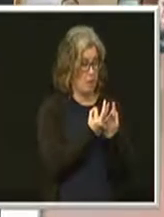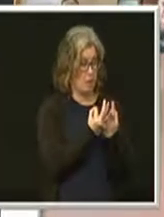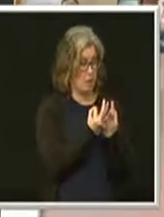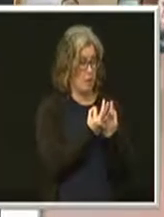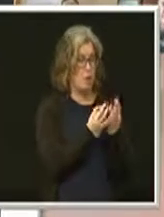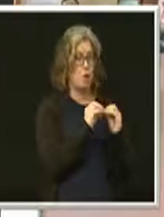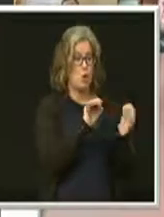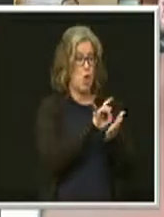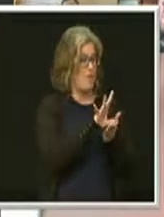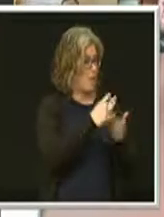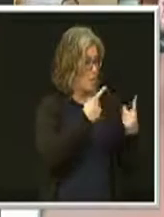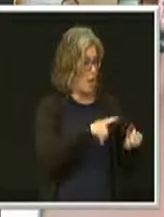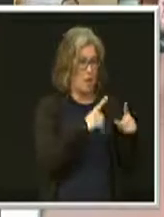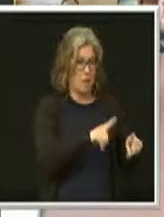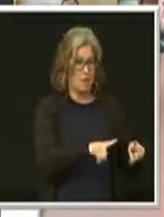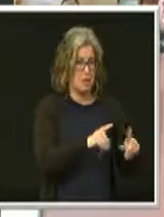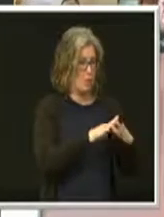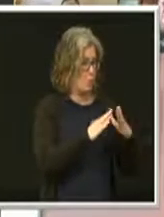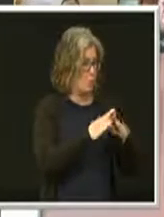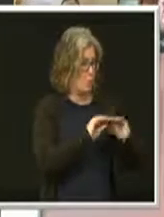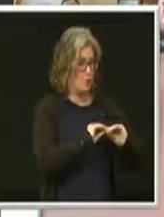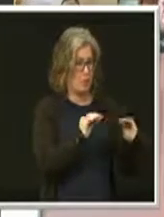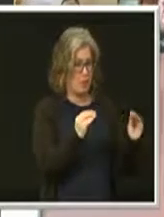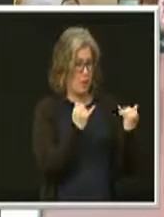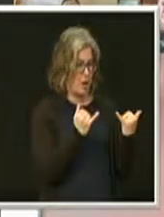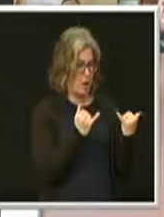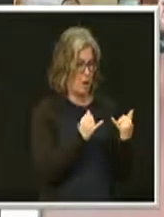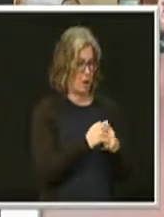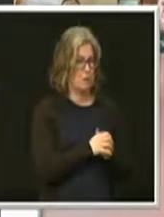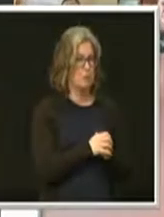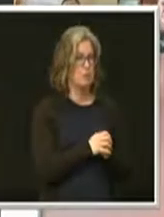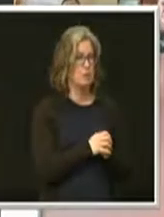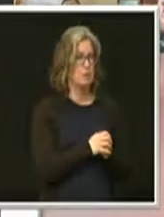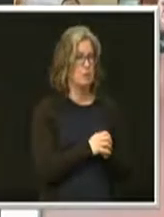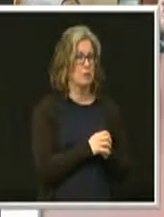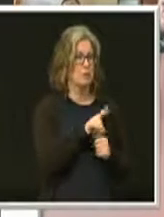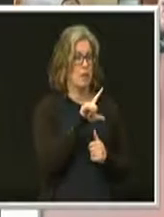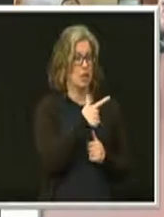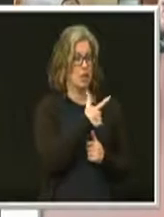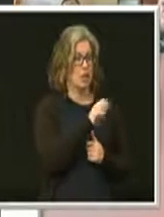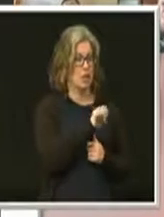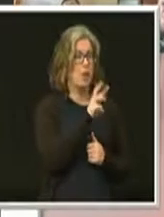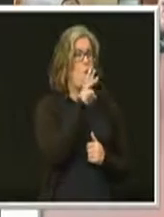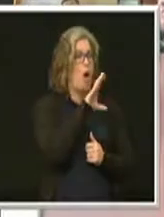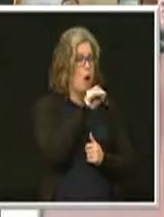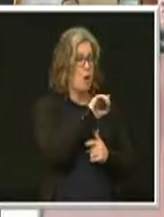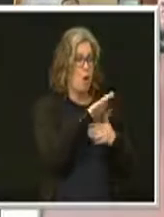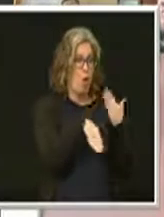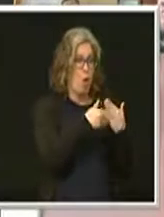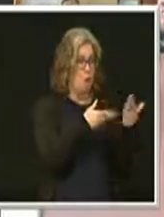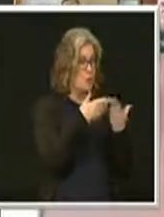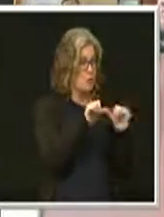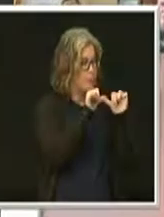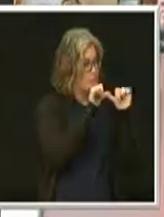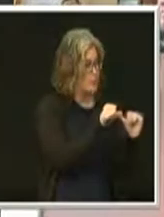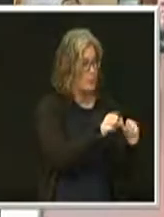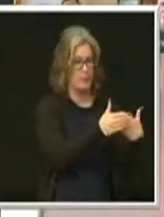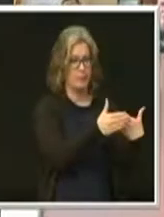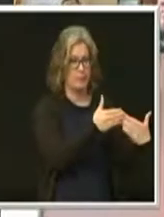no evictions taking place in the community right now. LG&E, water company, all those services are